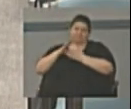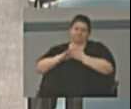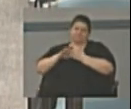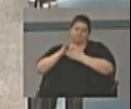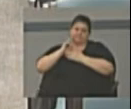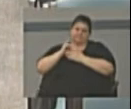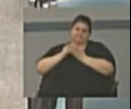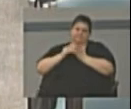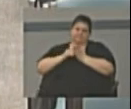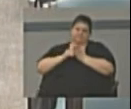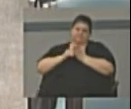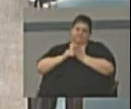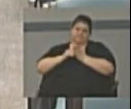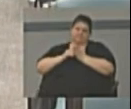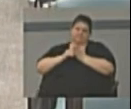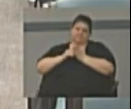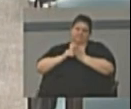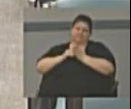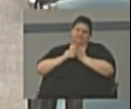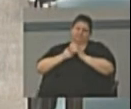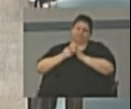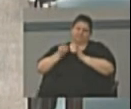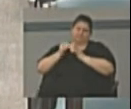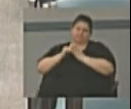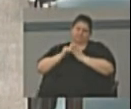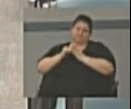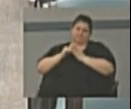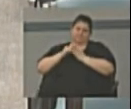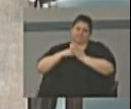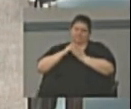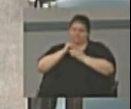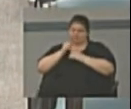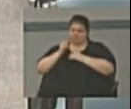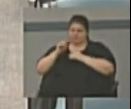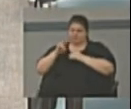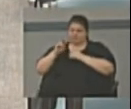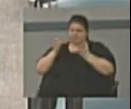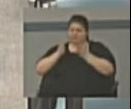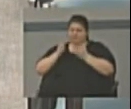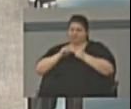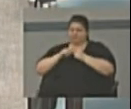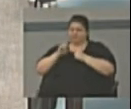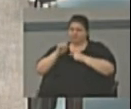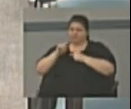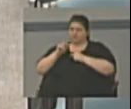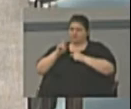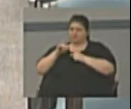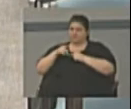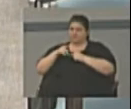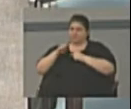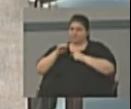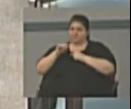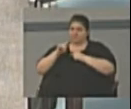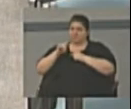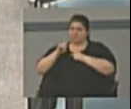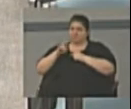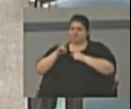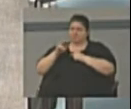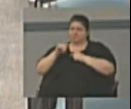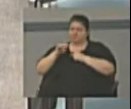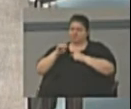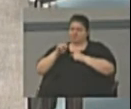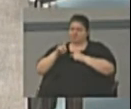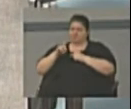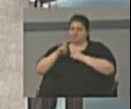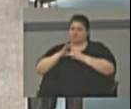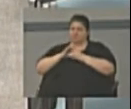see everyone. Once again, I'm here on behalf of Strip Matter Land relative to this application to rezone